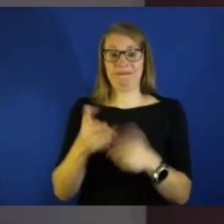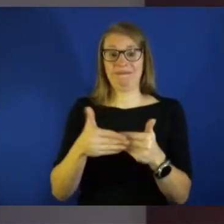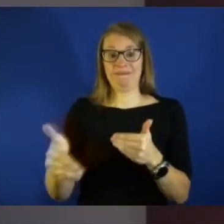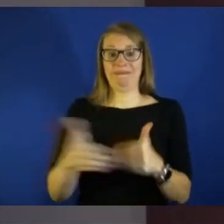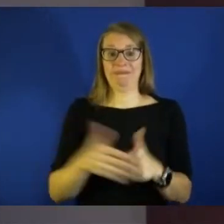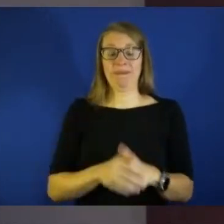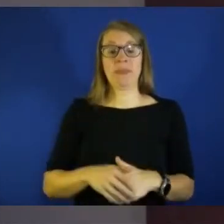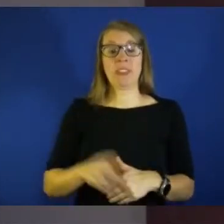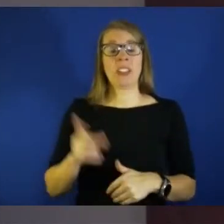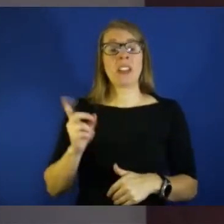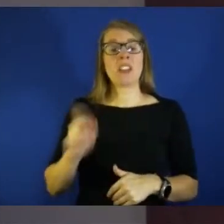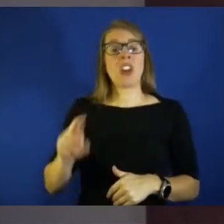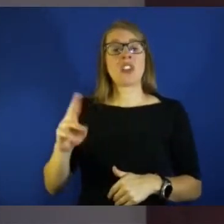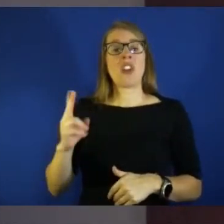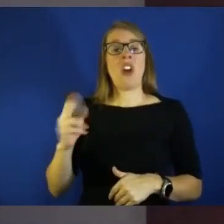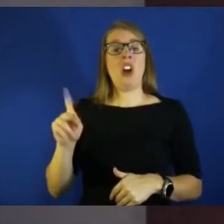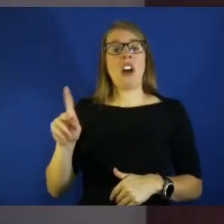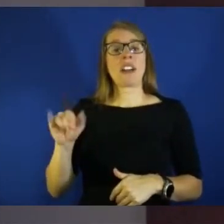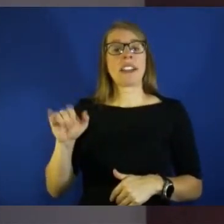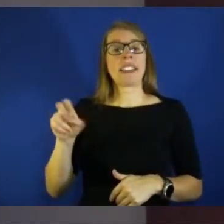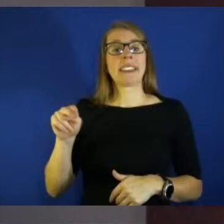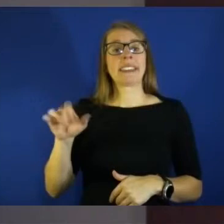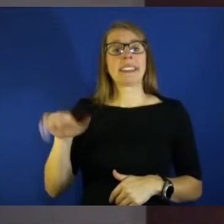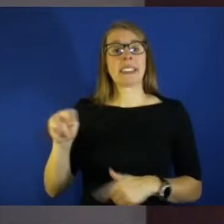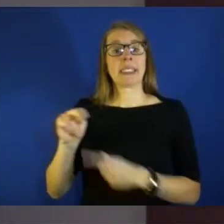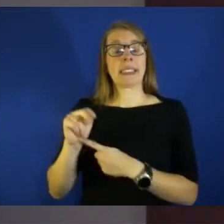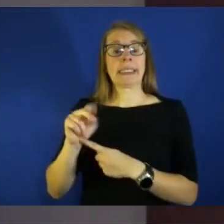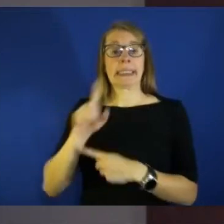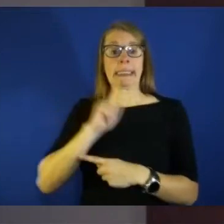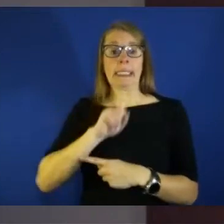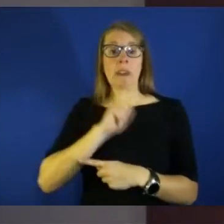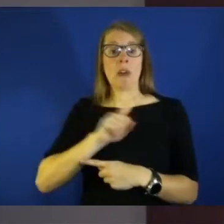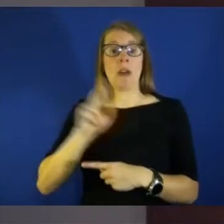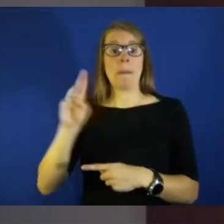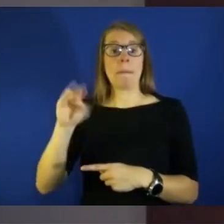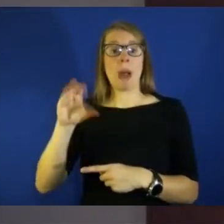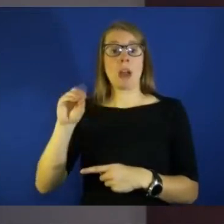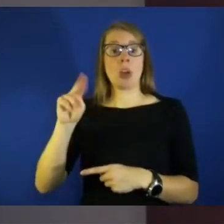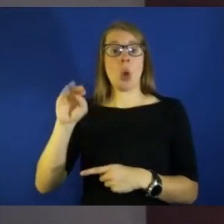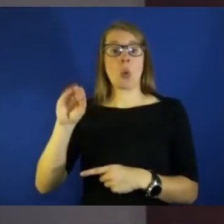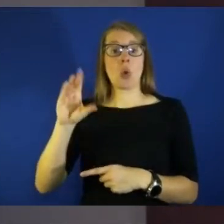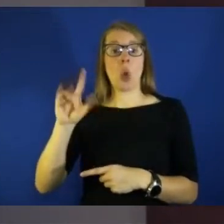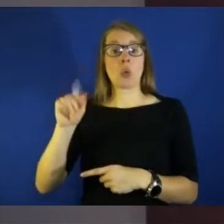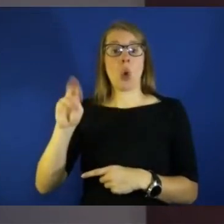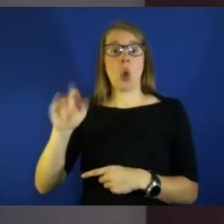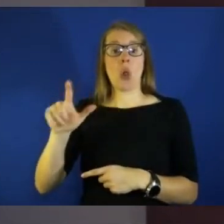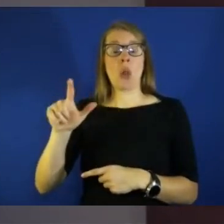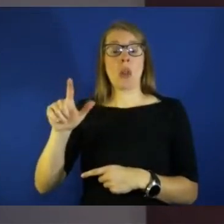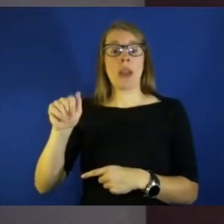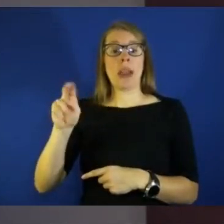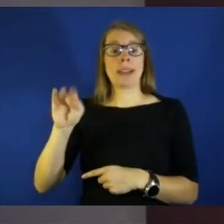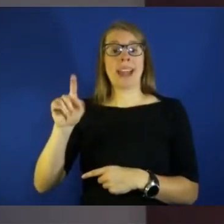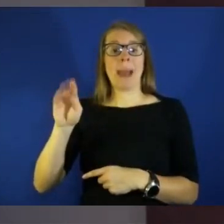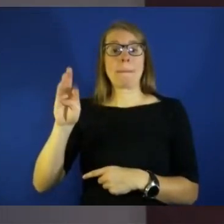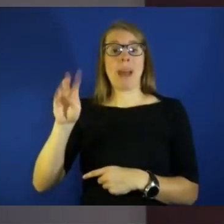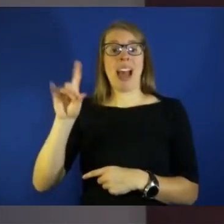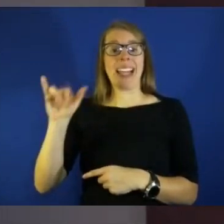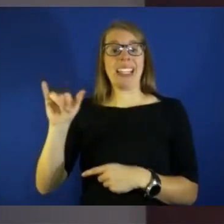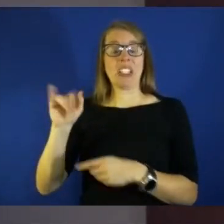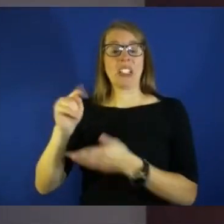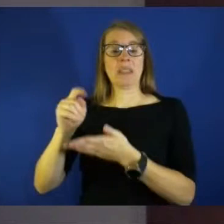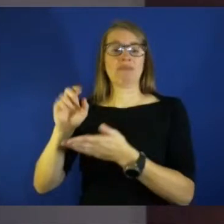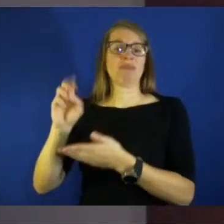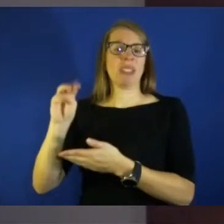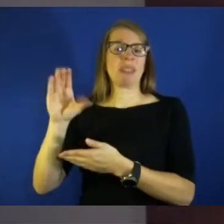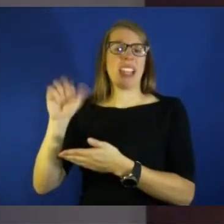some of these, the single monoclonal antibody treatment, the bamlanivimab that we used previously, we know that's not effective on